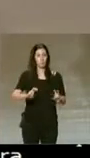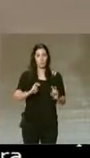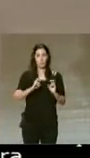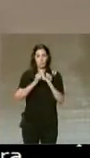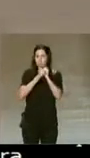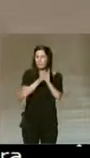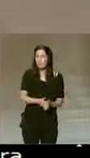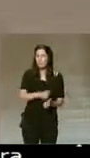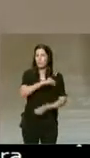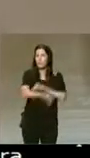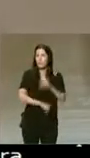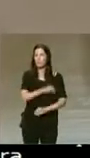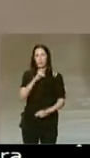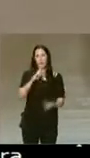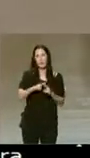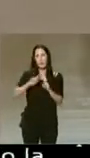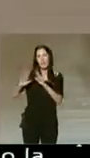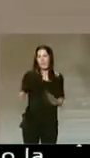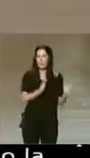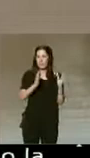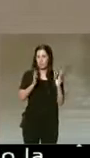we used at the very beginning,